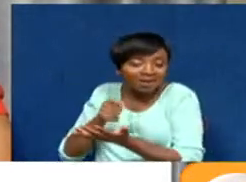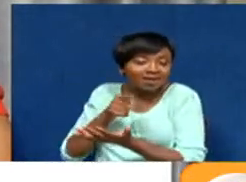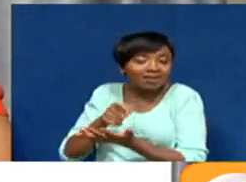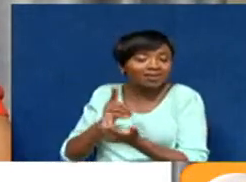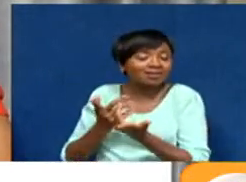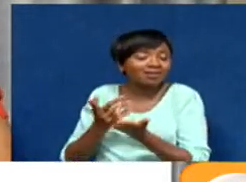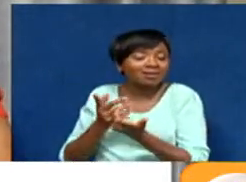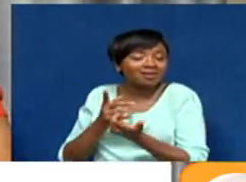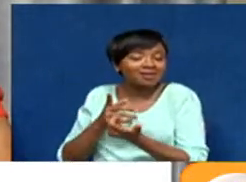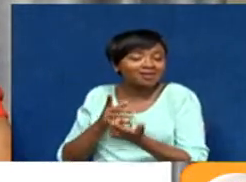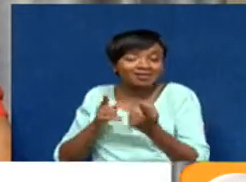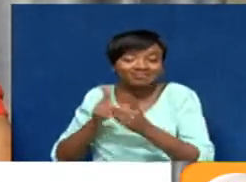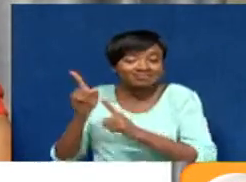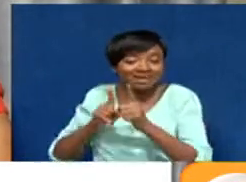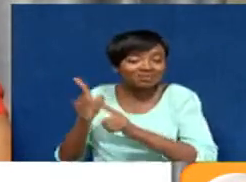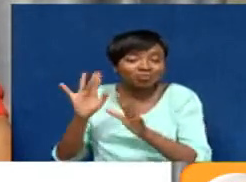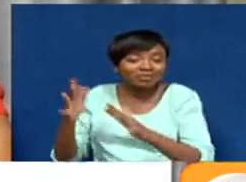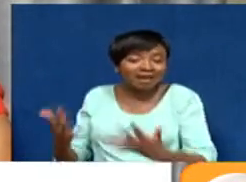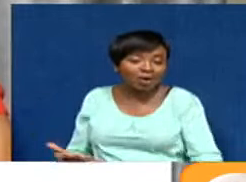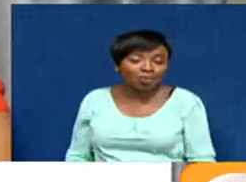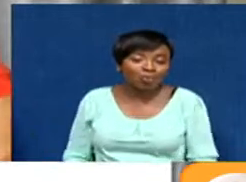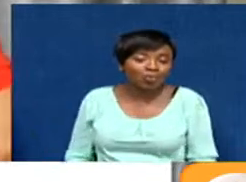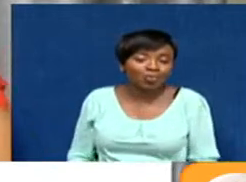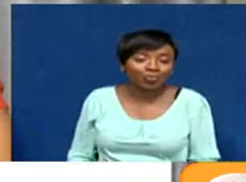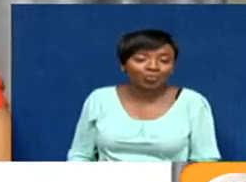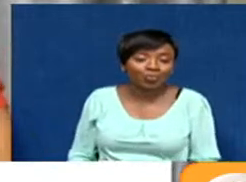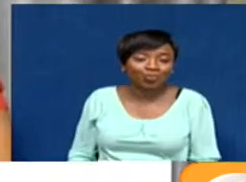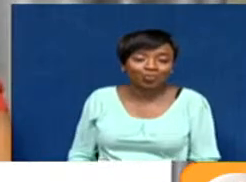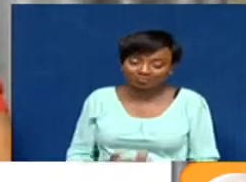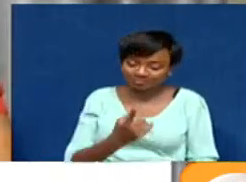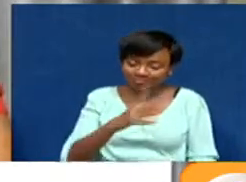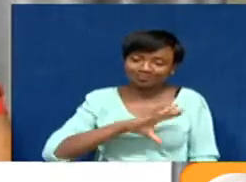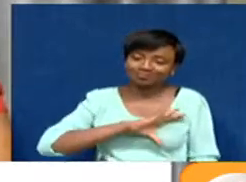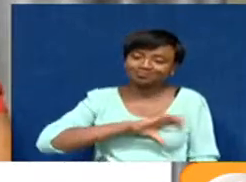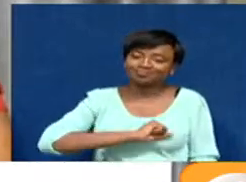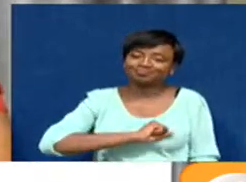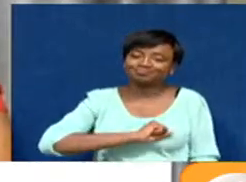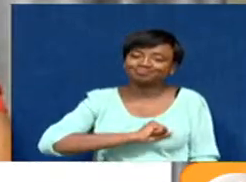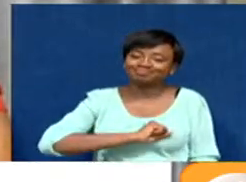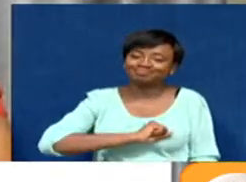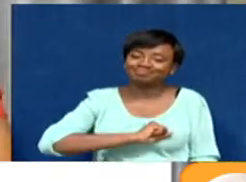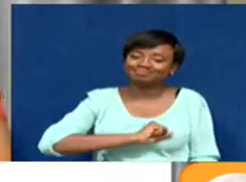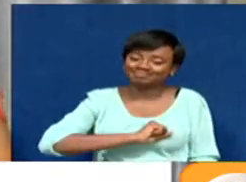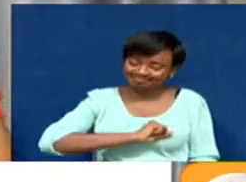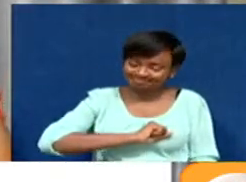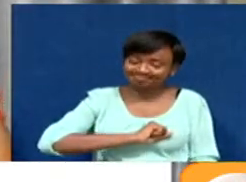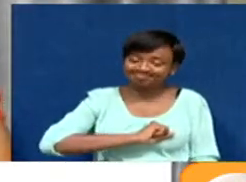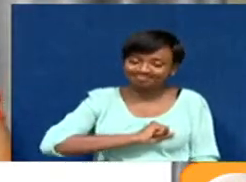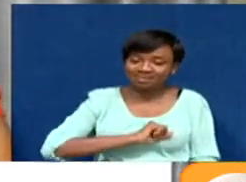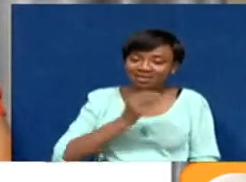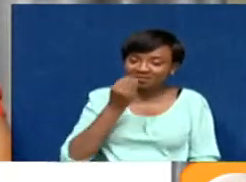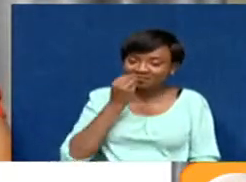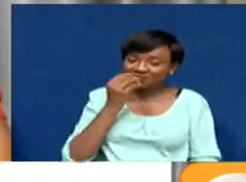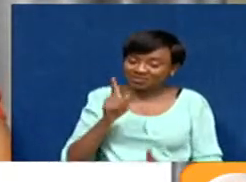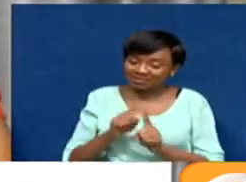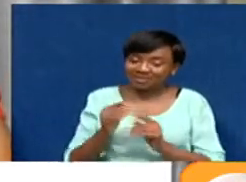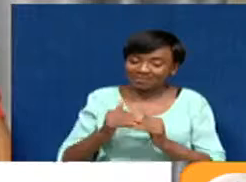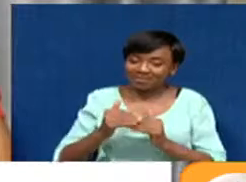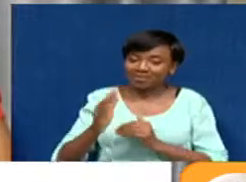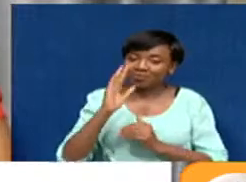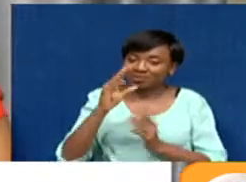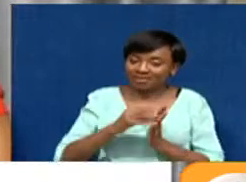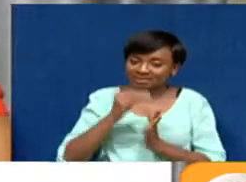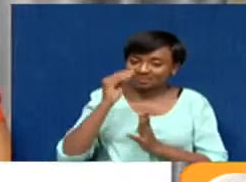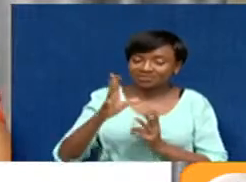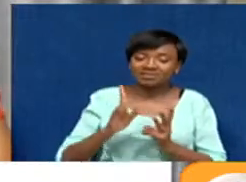transporting is going to go up. So what happens? Kenyans will be braced, not only those who are traveling, but even those who are going to have foods on their tables. The